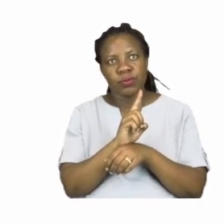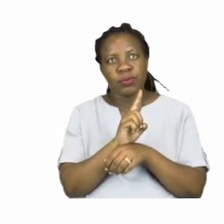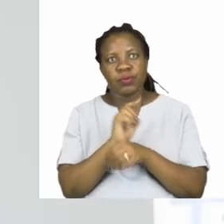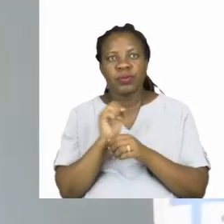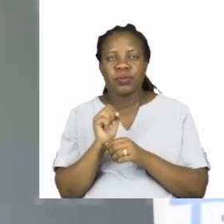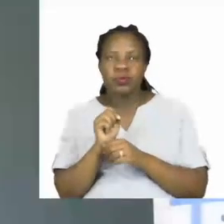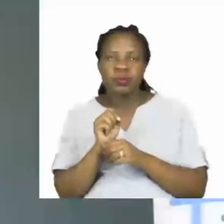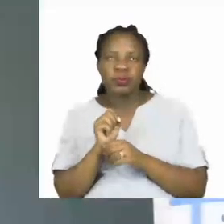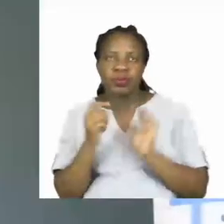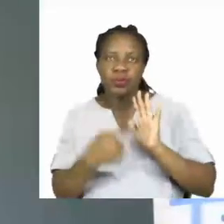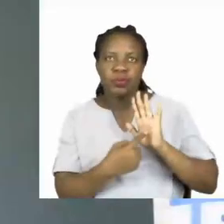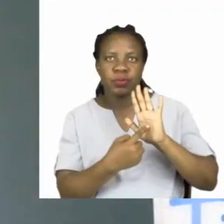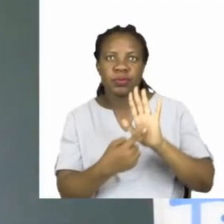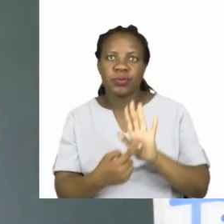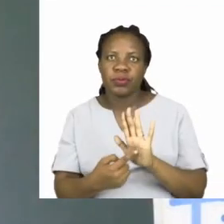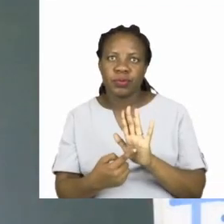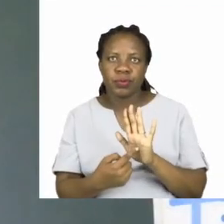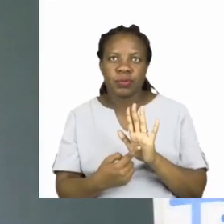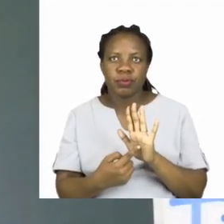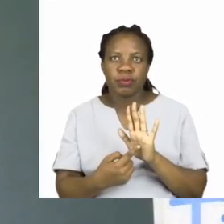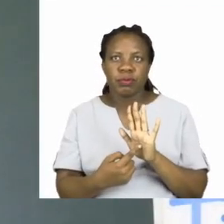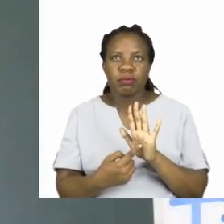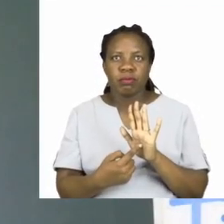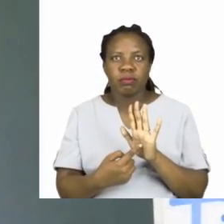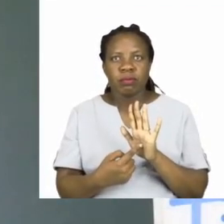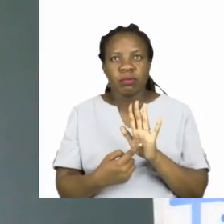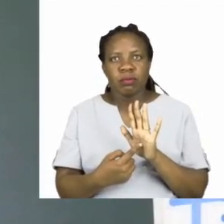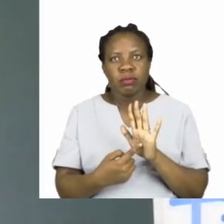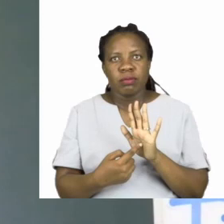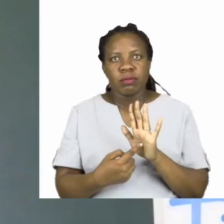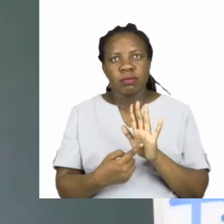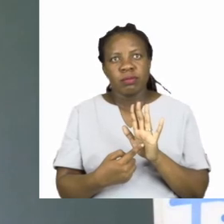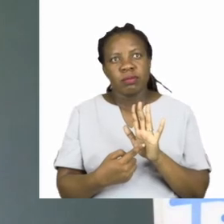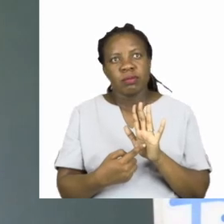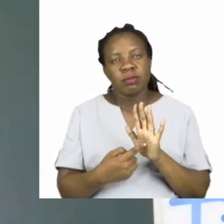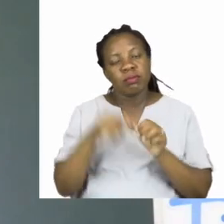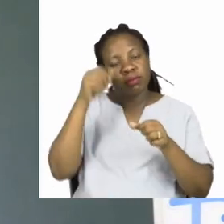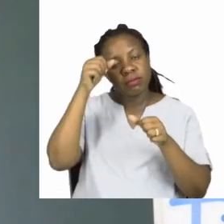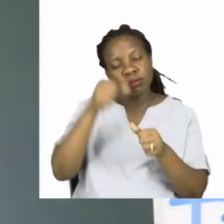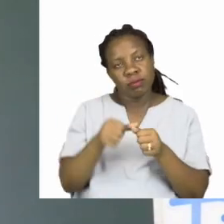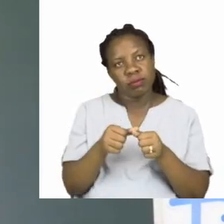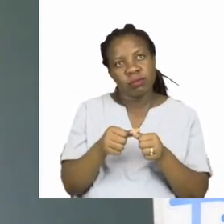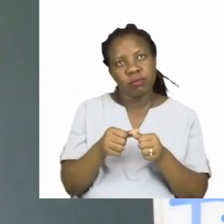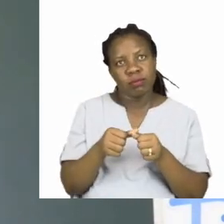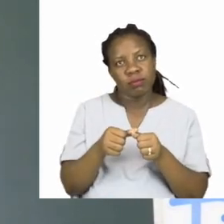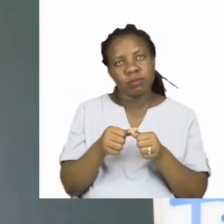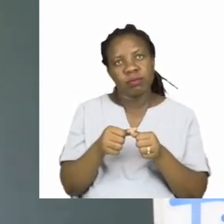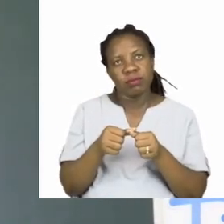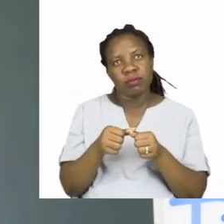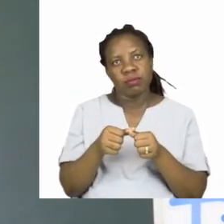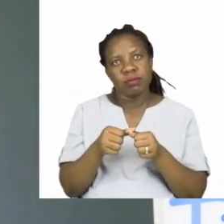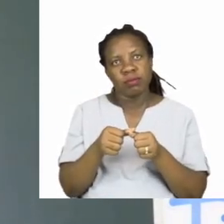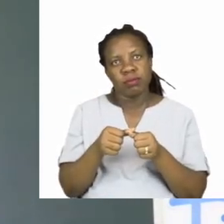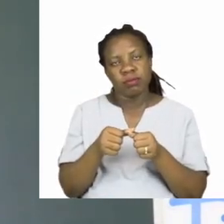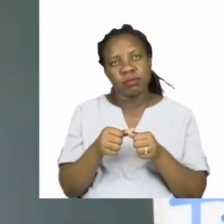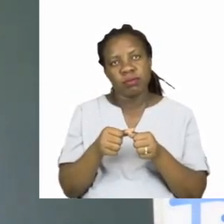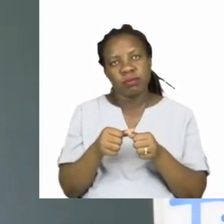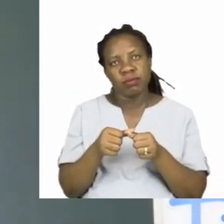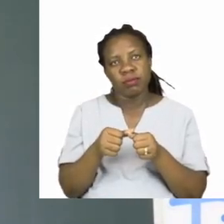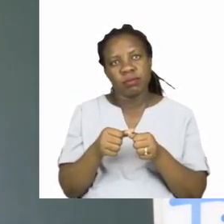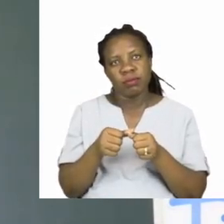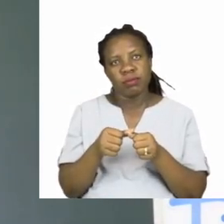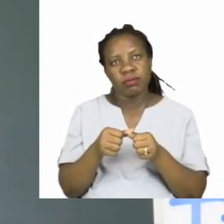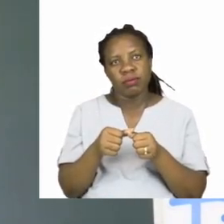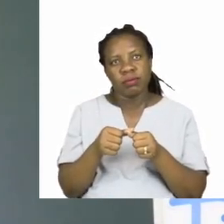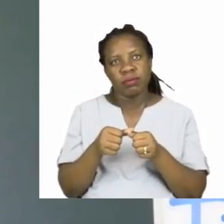board. Now, to help us with our rounding off, we need to remember two things. The first thing is that when we